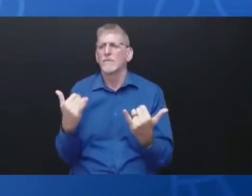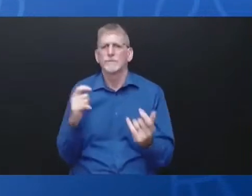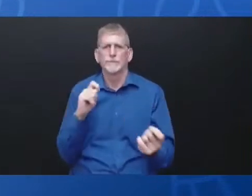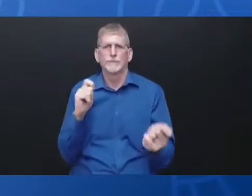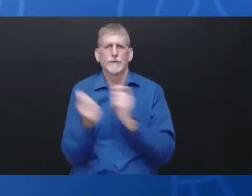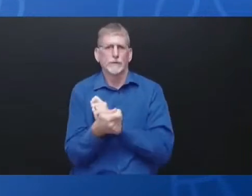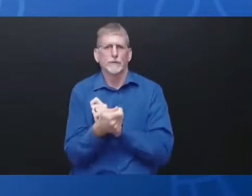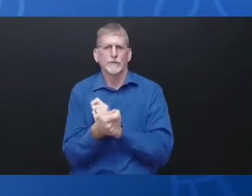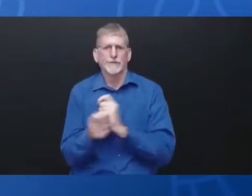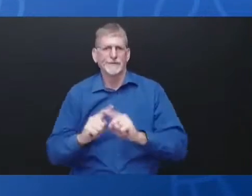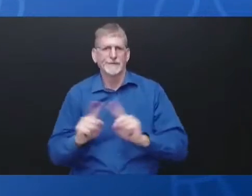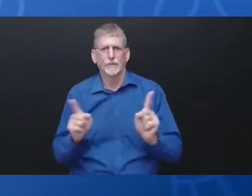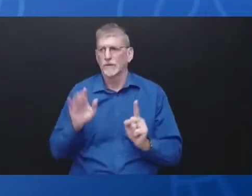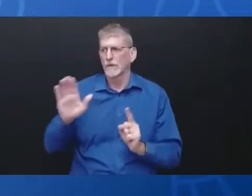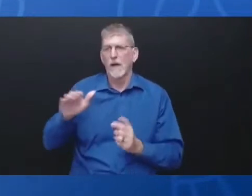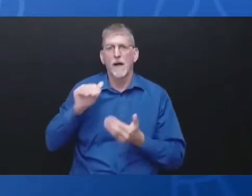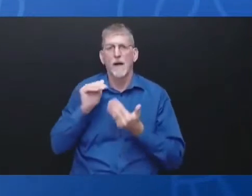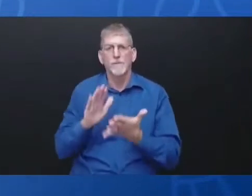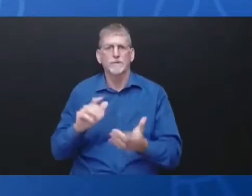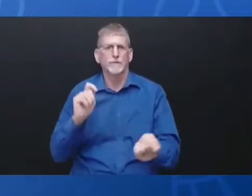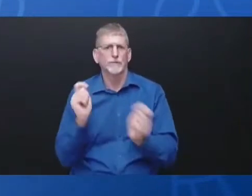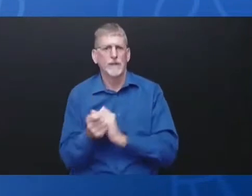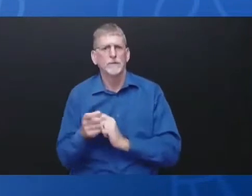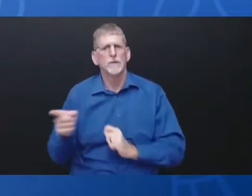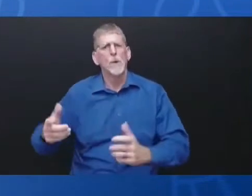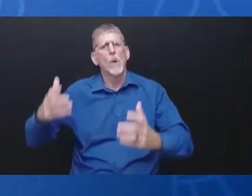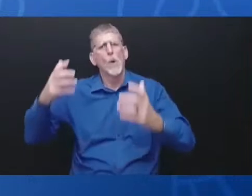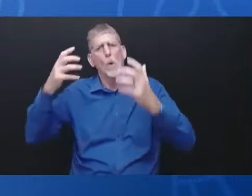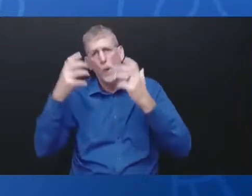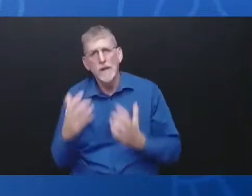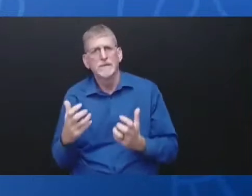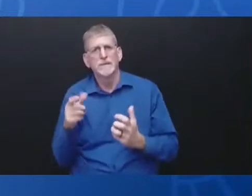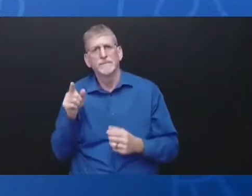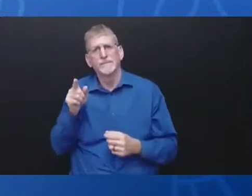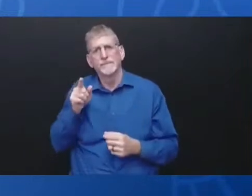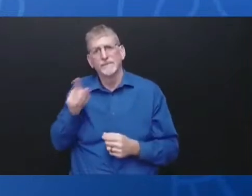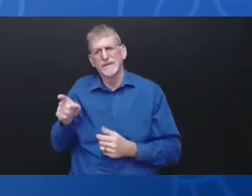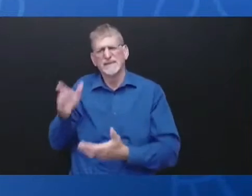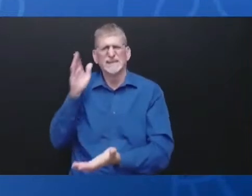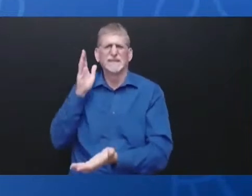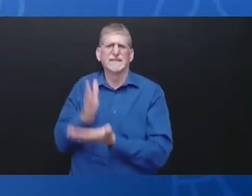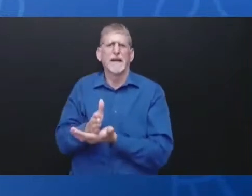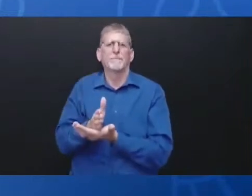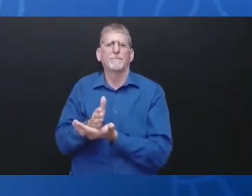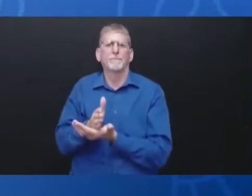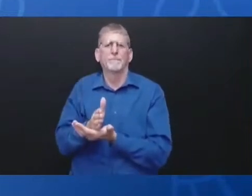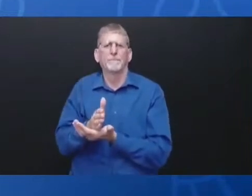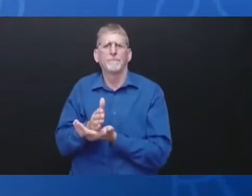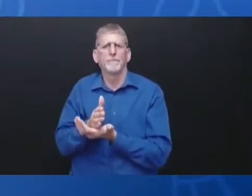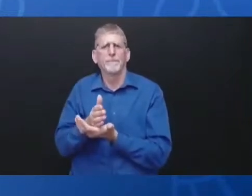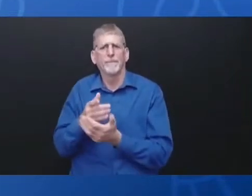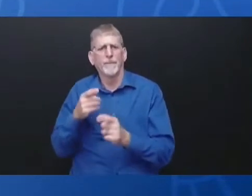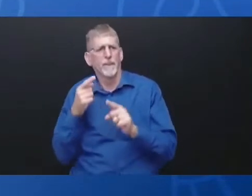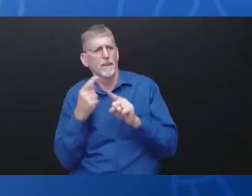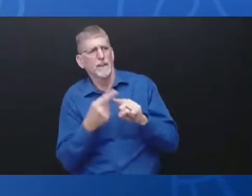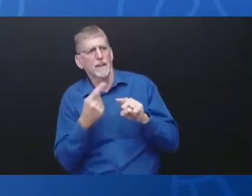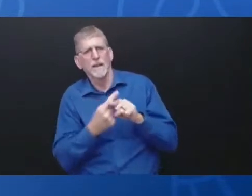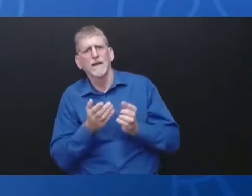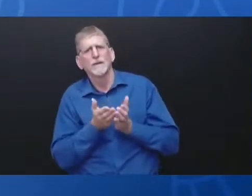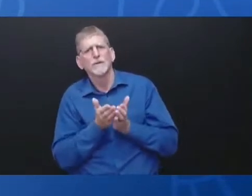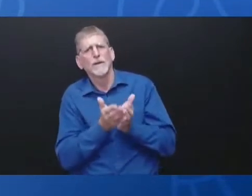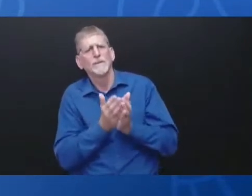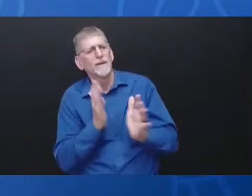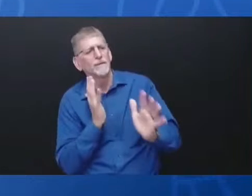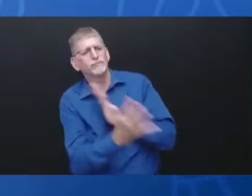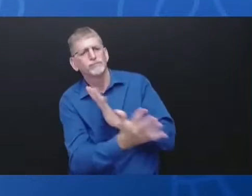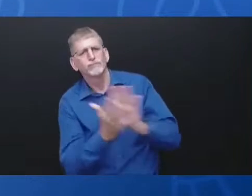the assault on the maritime traffic in that area. And up to this point, there's about 174